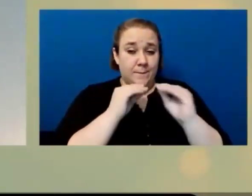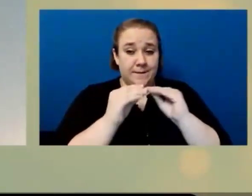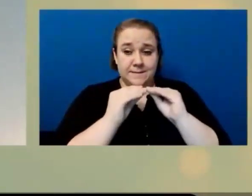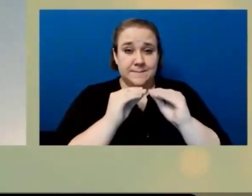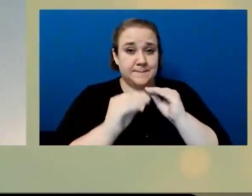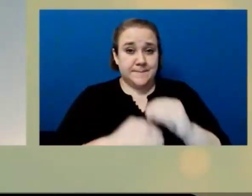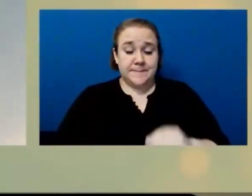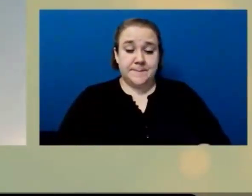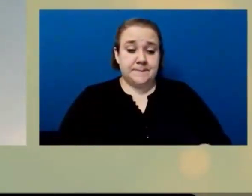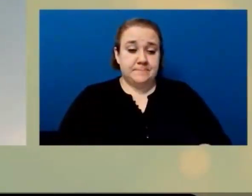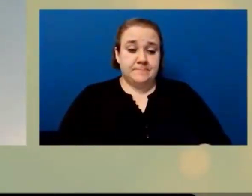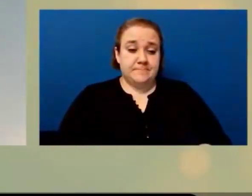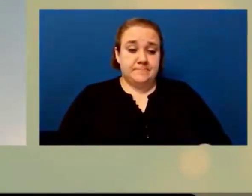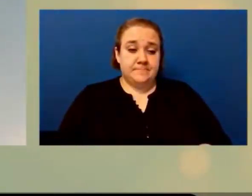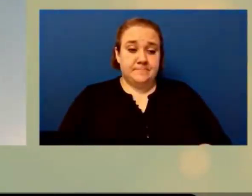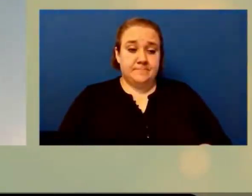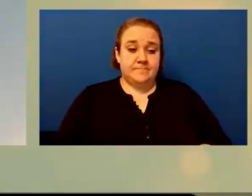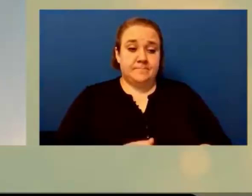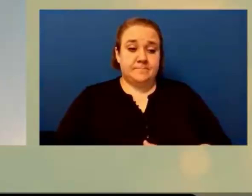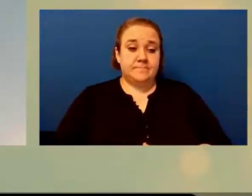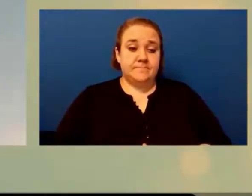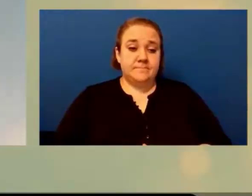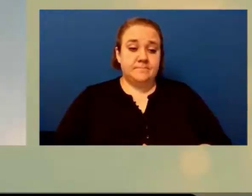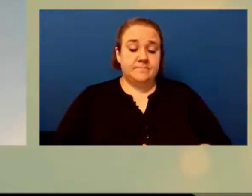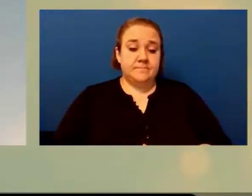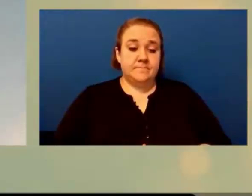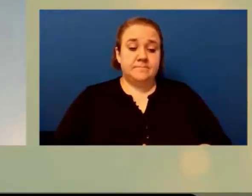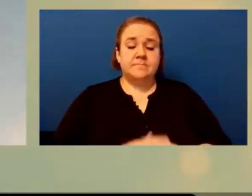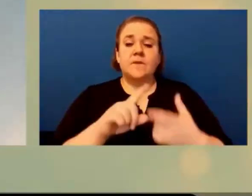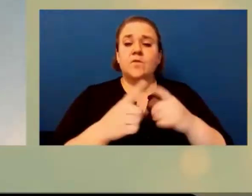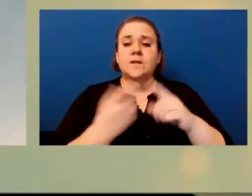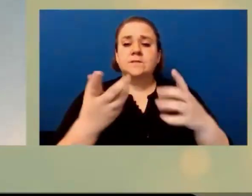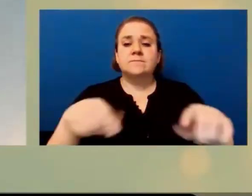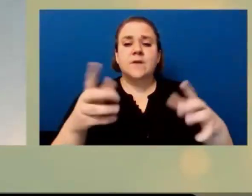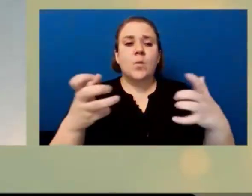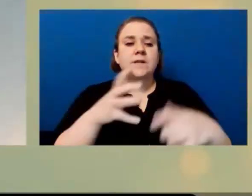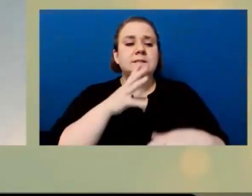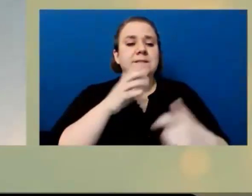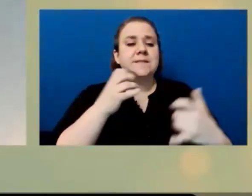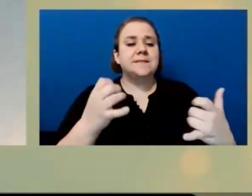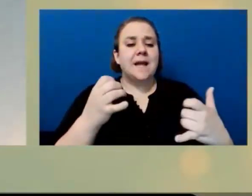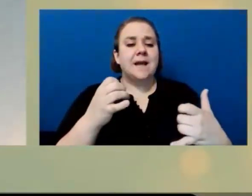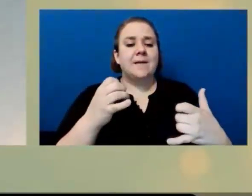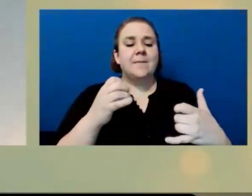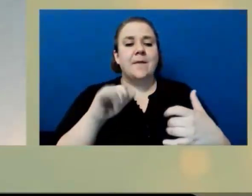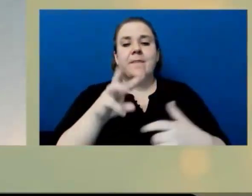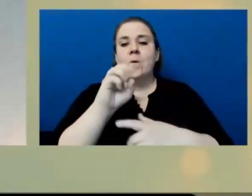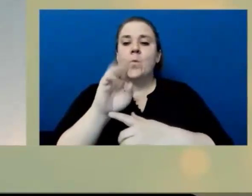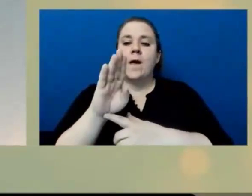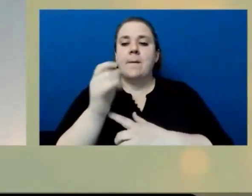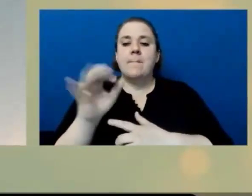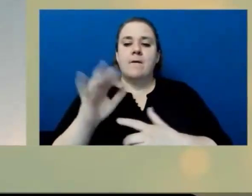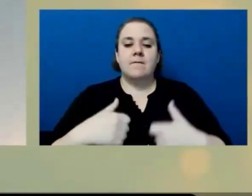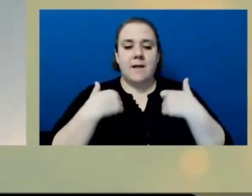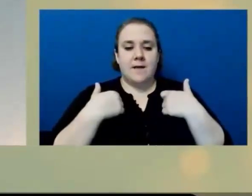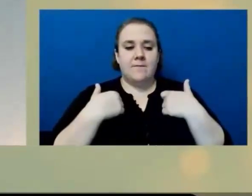to sing and rhapsodize and sometimes joke. Did you see the UU Valentine that said, "Baby,